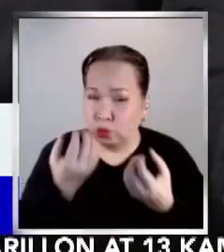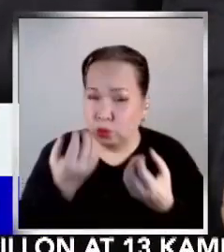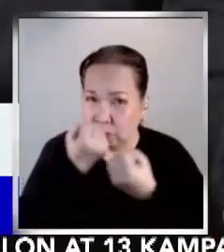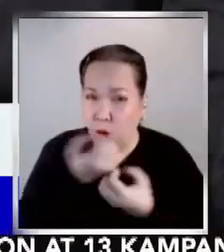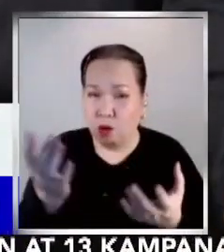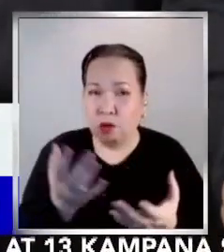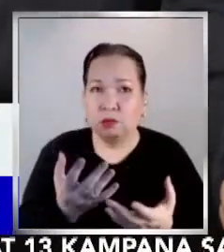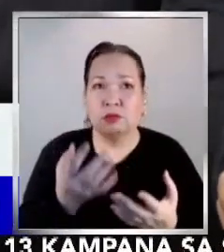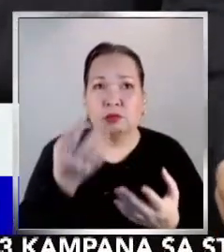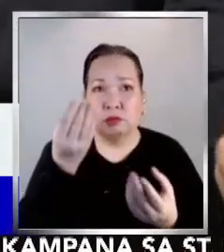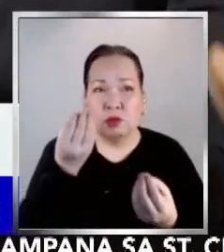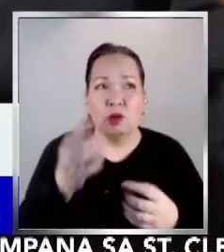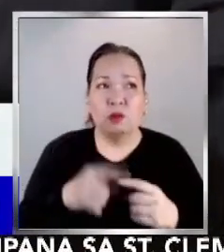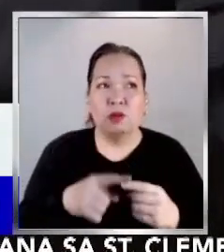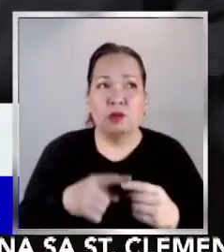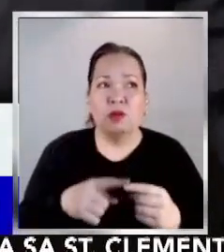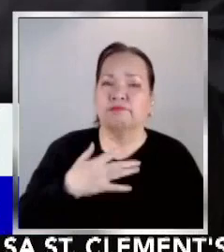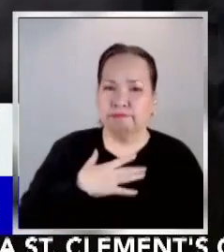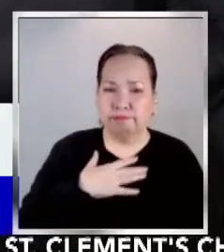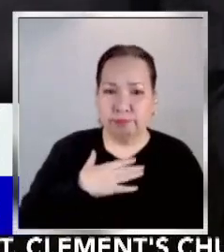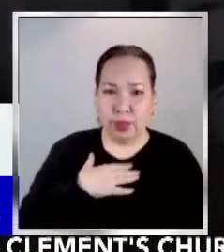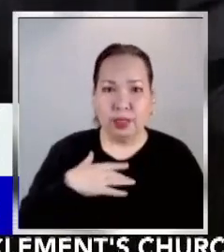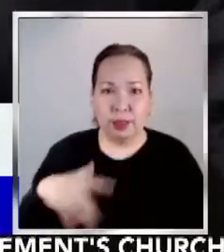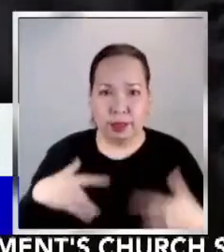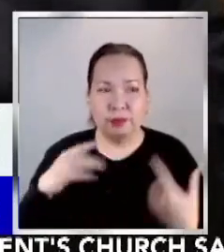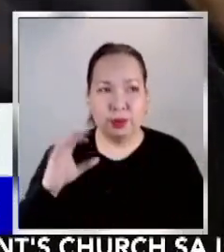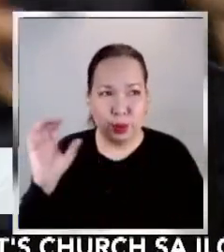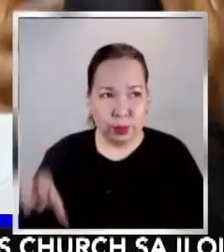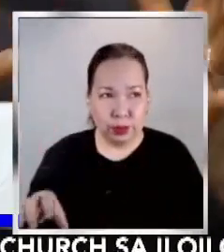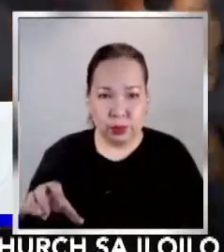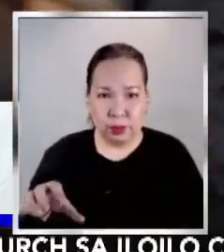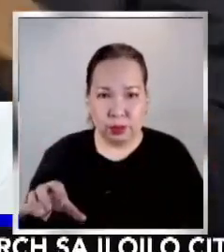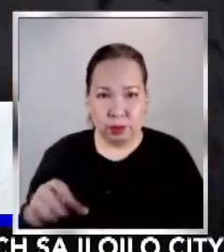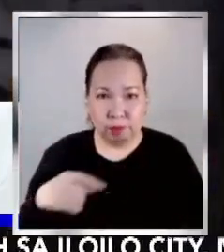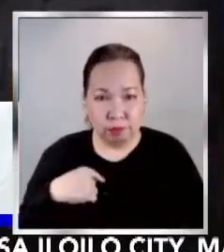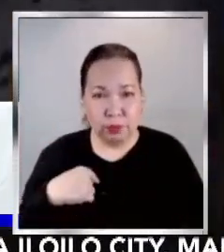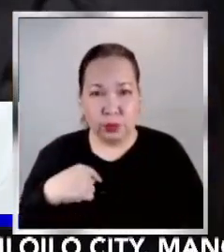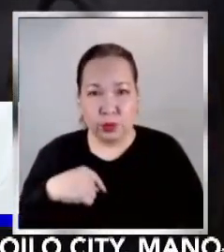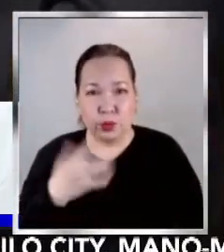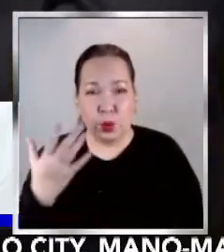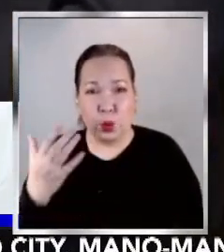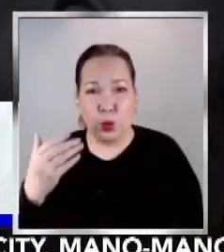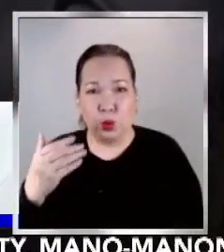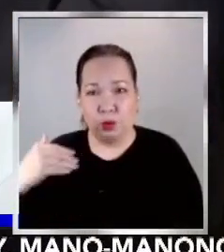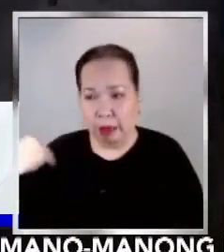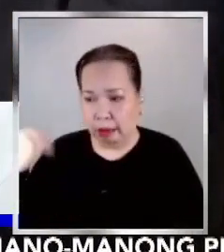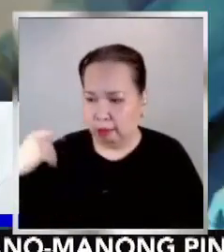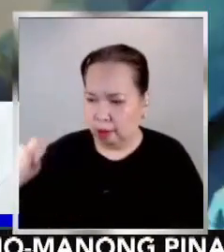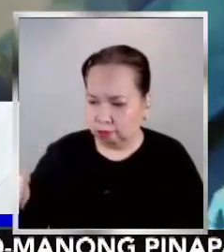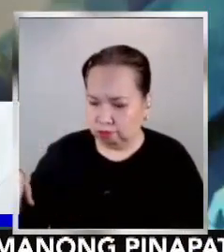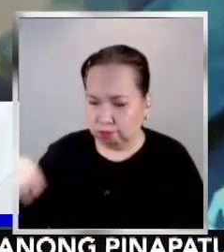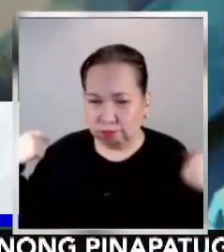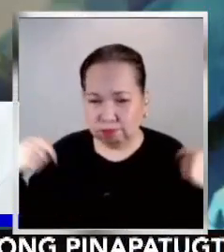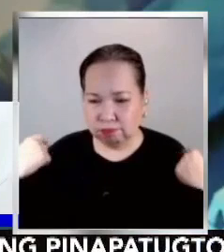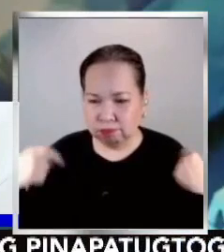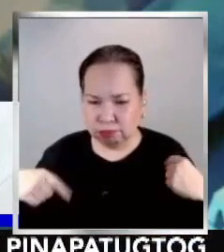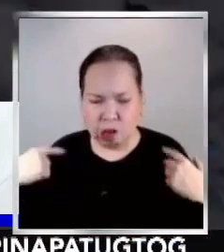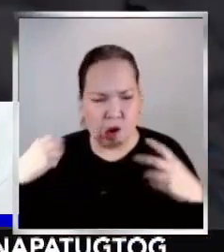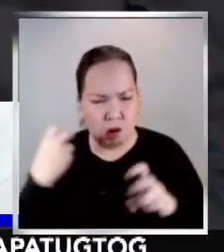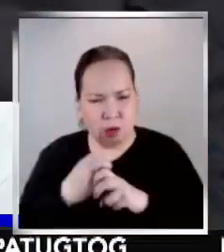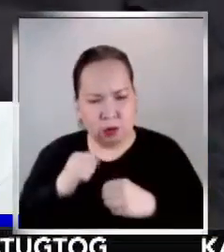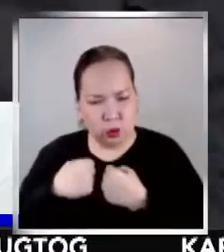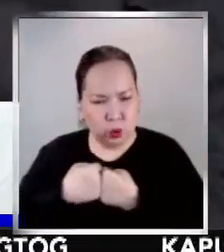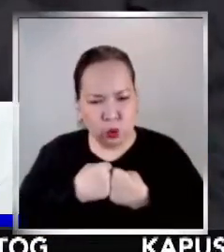from being a teenage kid, you know, and not feeling like I really fit in, to then being a father of teenagers. I mean, it's a